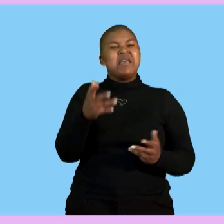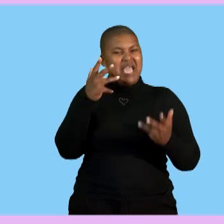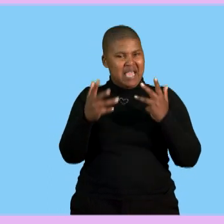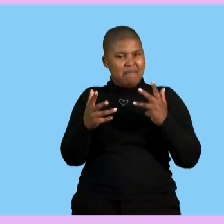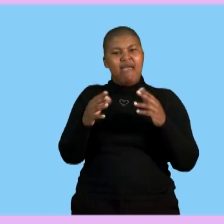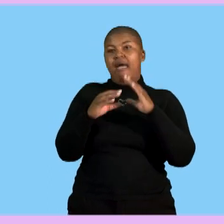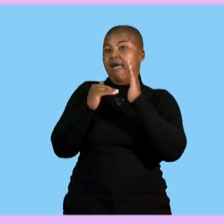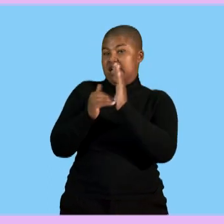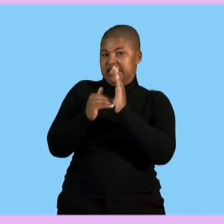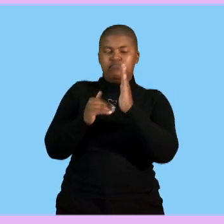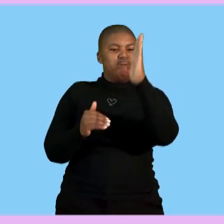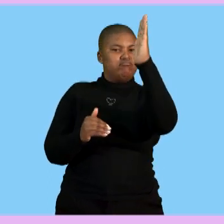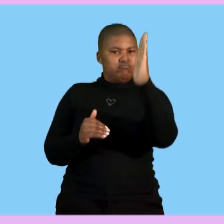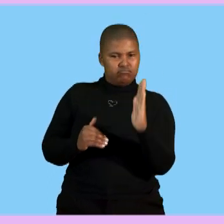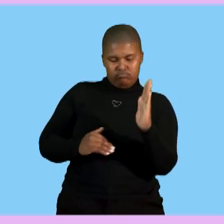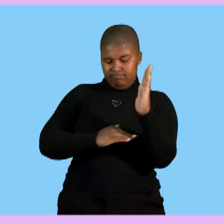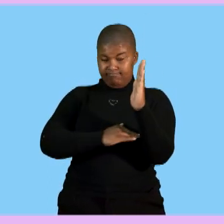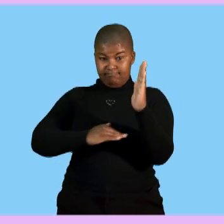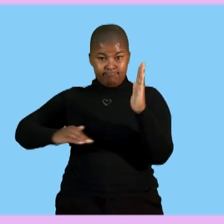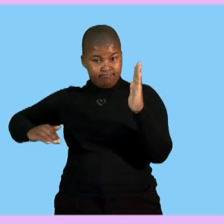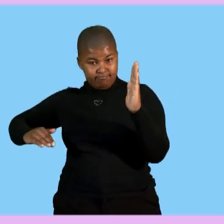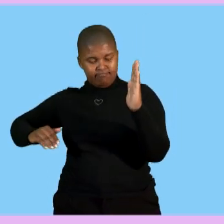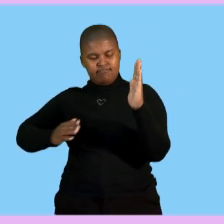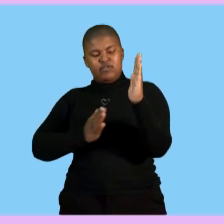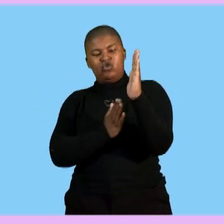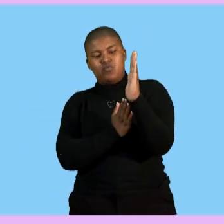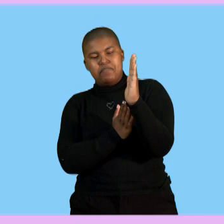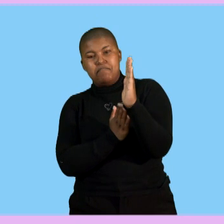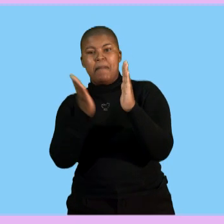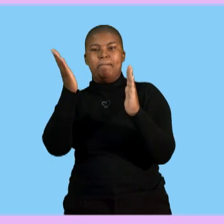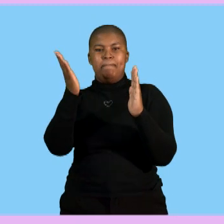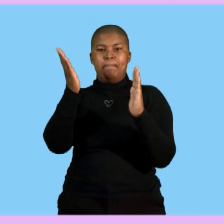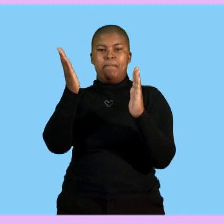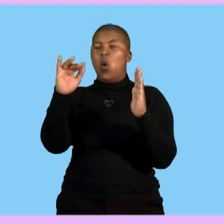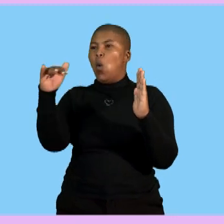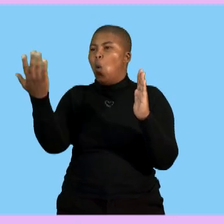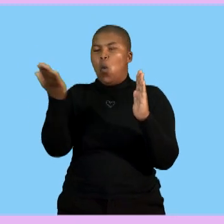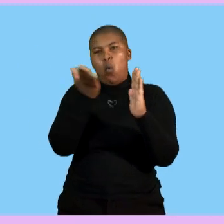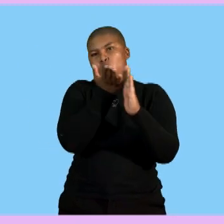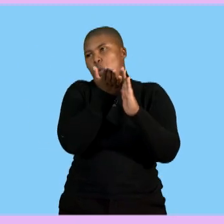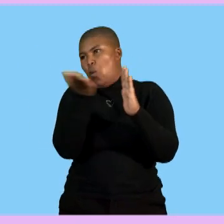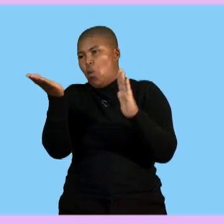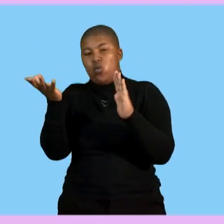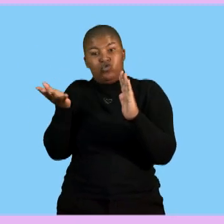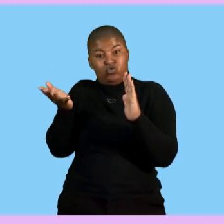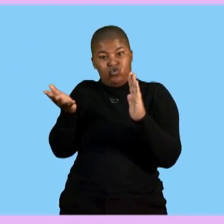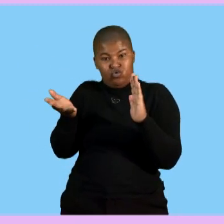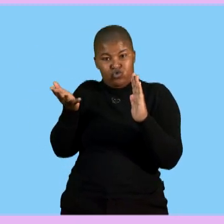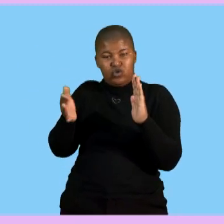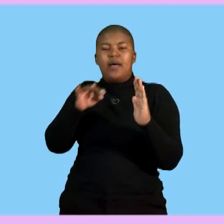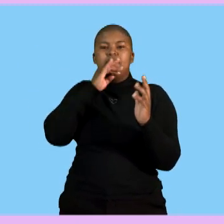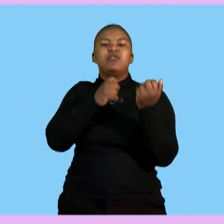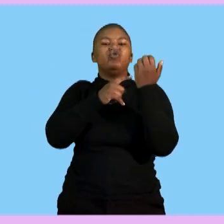of a line. So if we look at a set of axes, that or those,